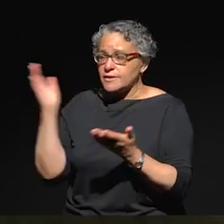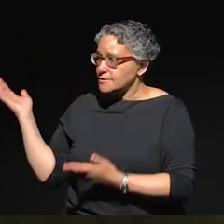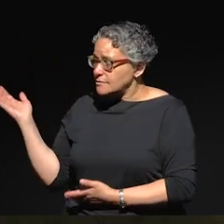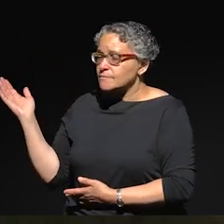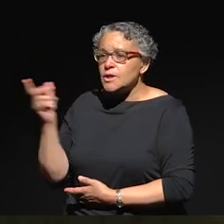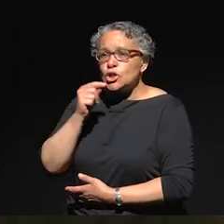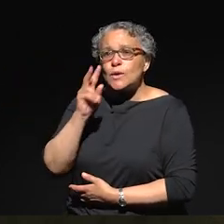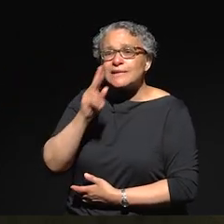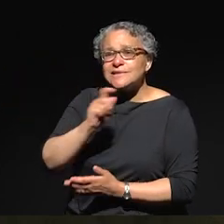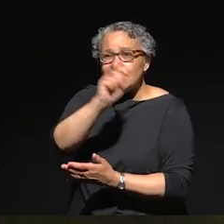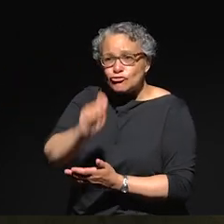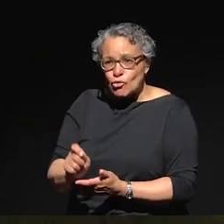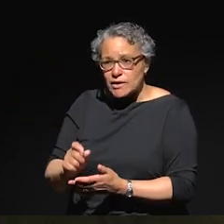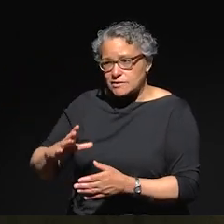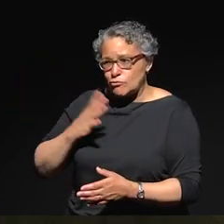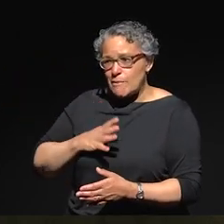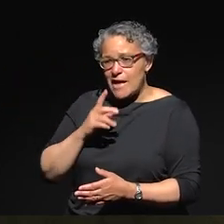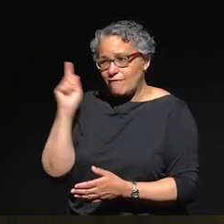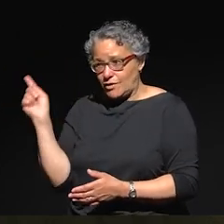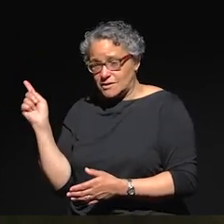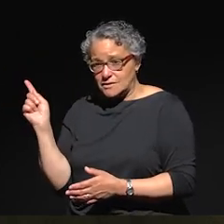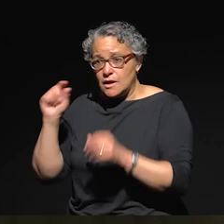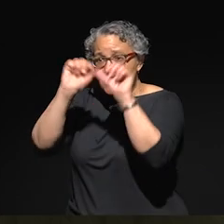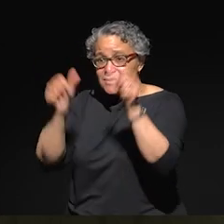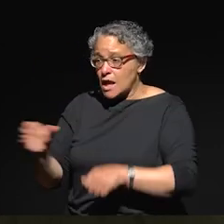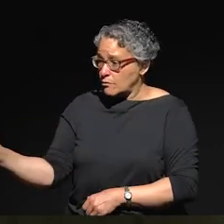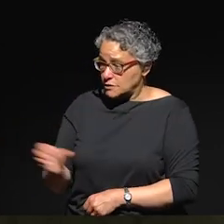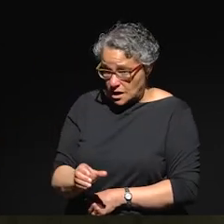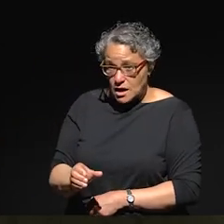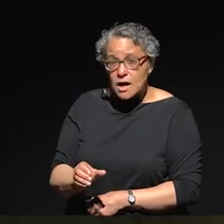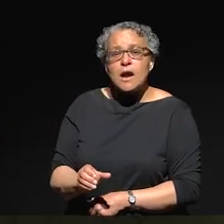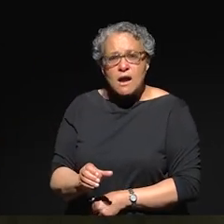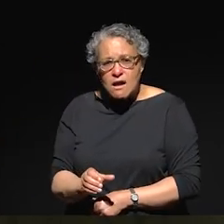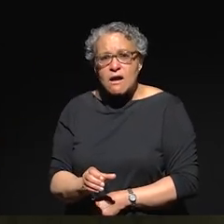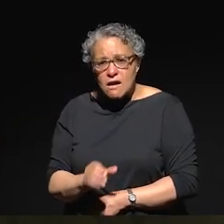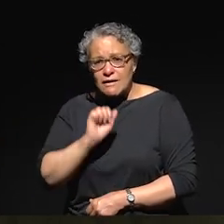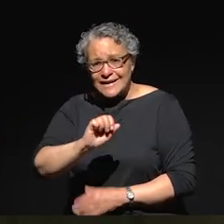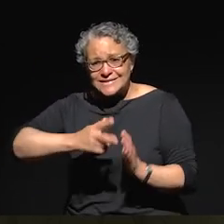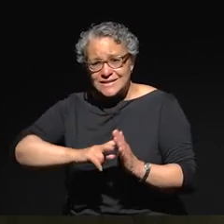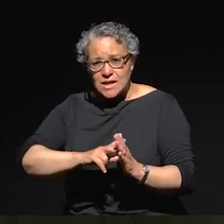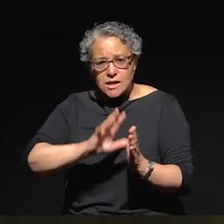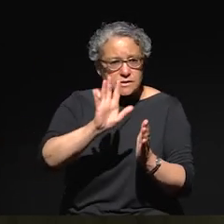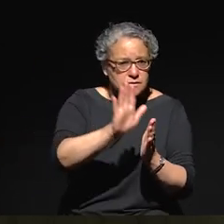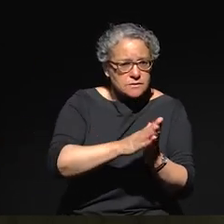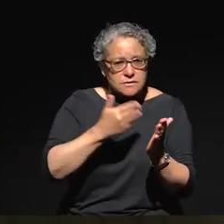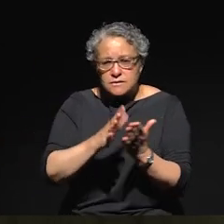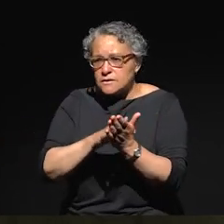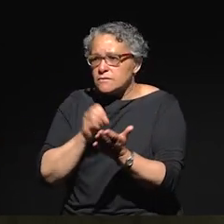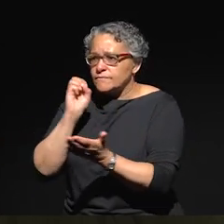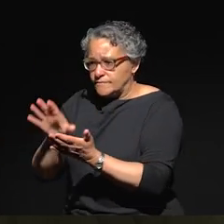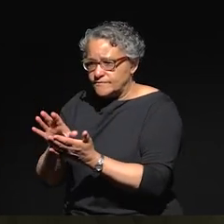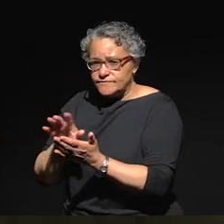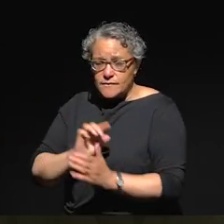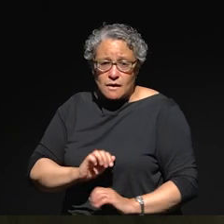drawings he did preparing. And so the sculptor comes in and interprets Raphael's designs, and it's a collaboration. He's a great